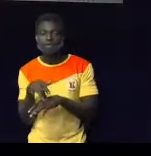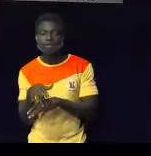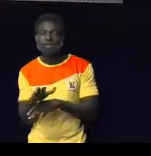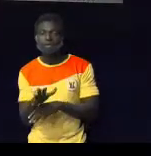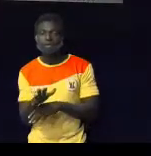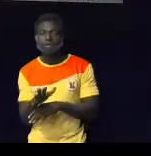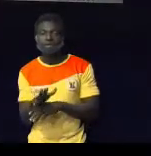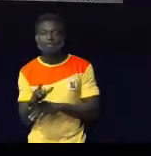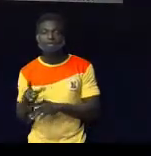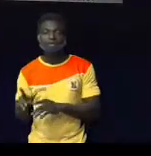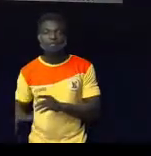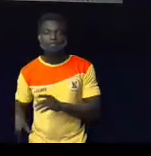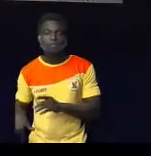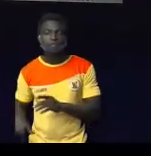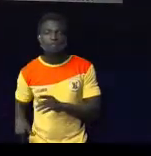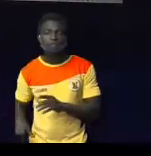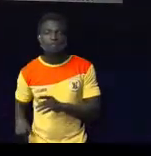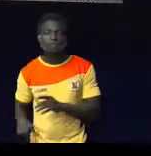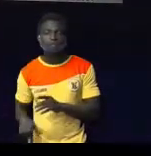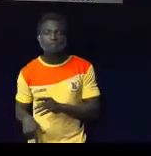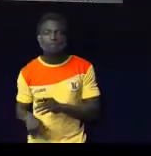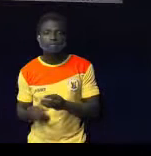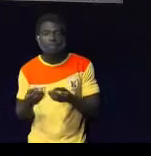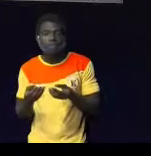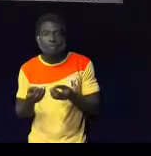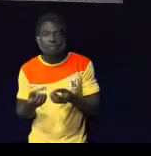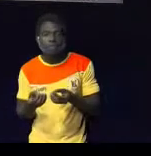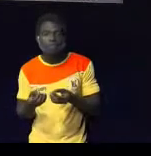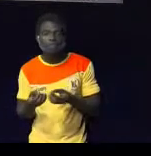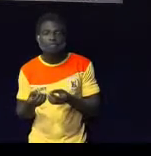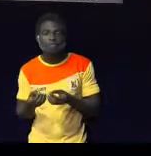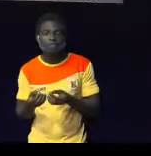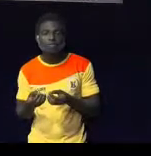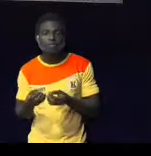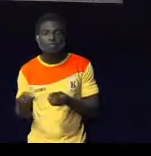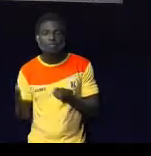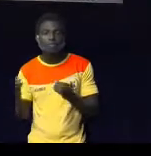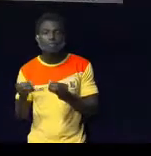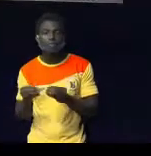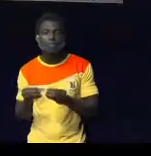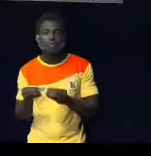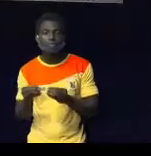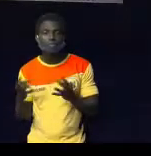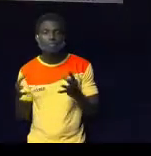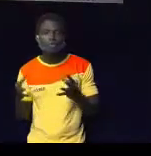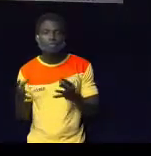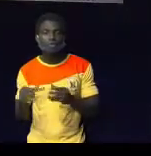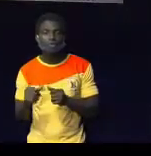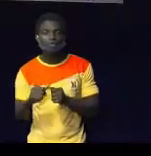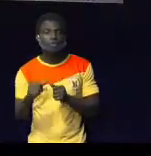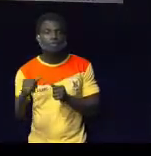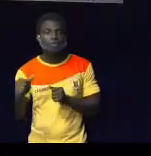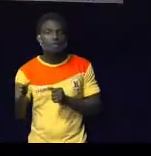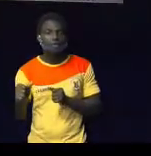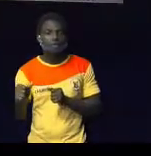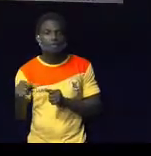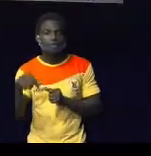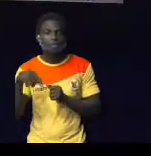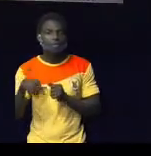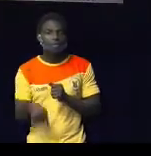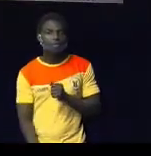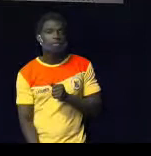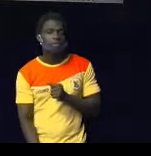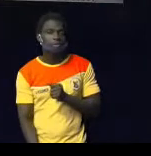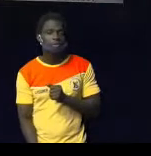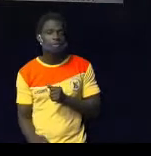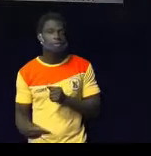early, late, little or a little, much, far,